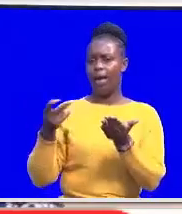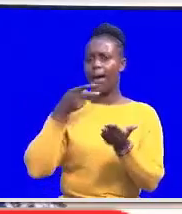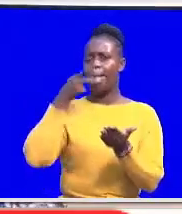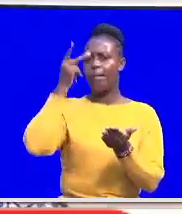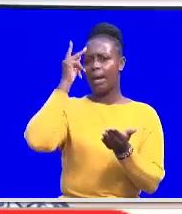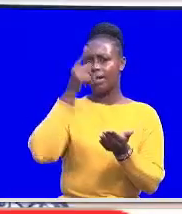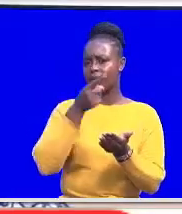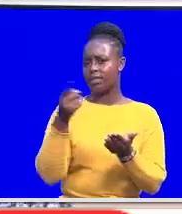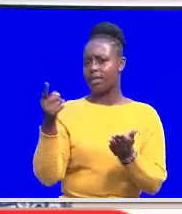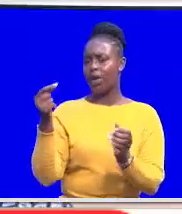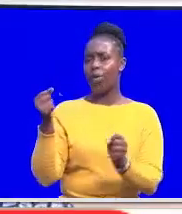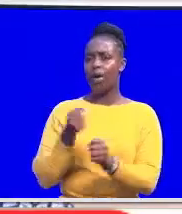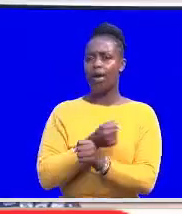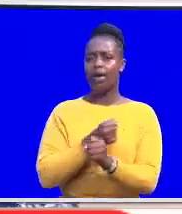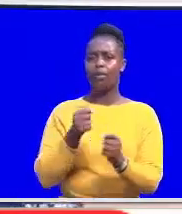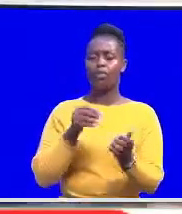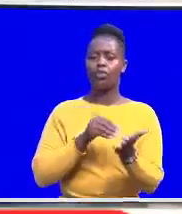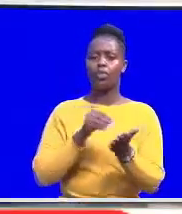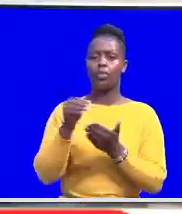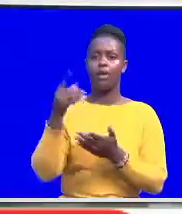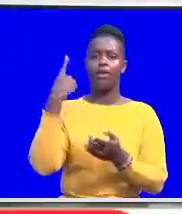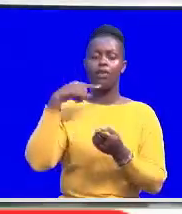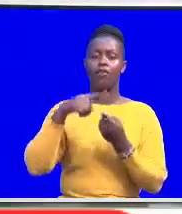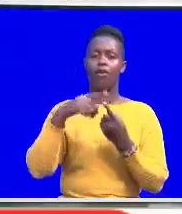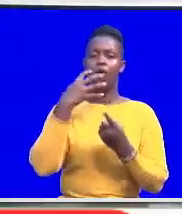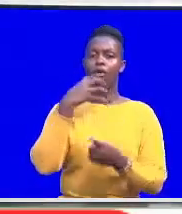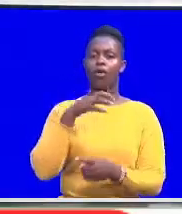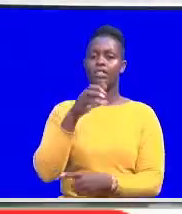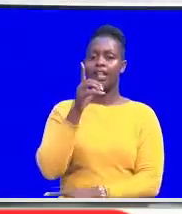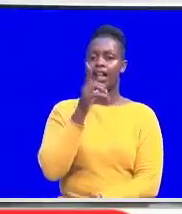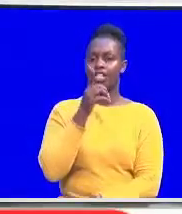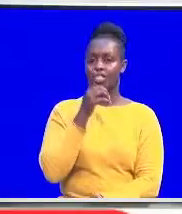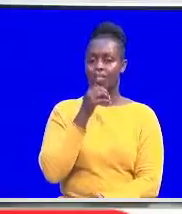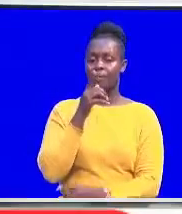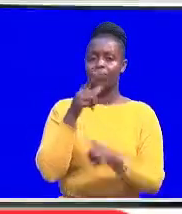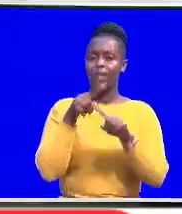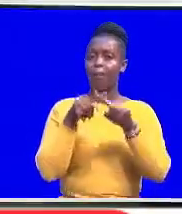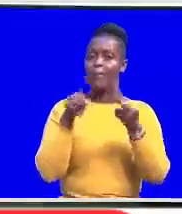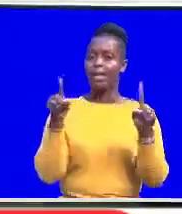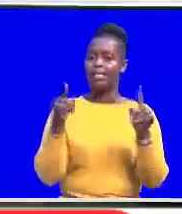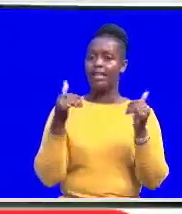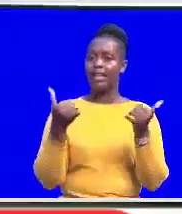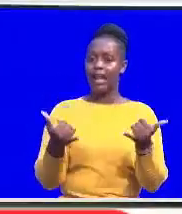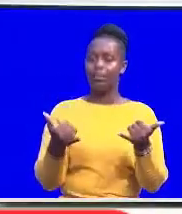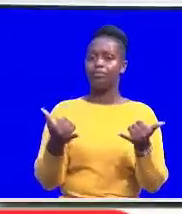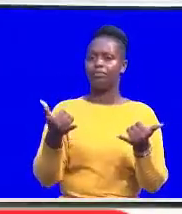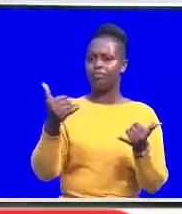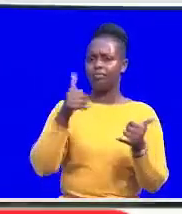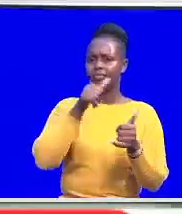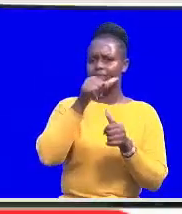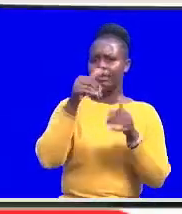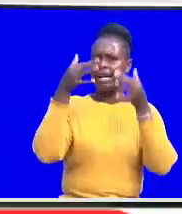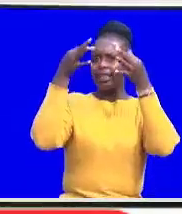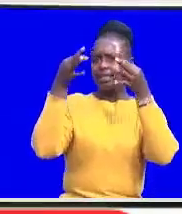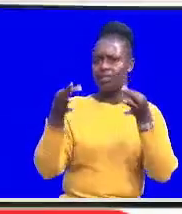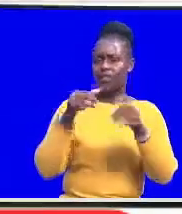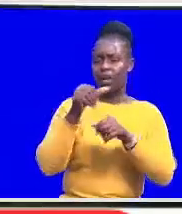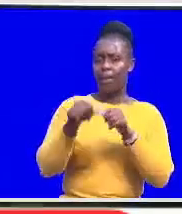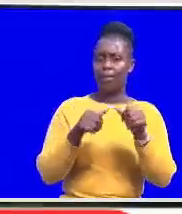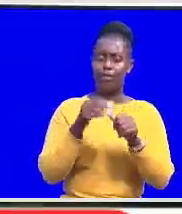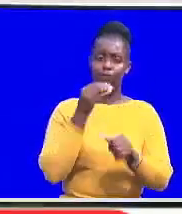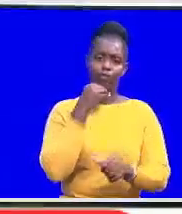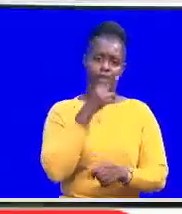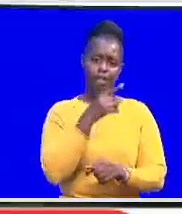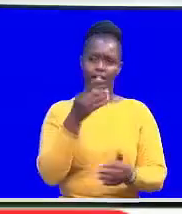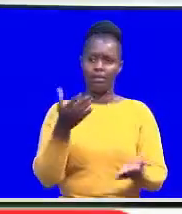were not able to pay for hot lunch. However, the fate of the Dishi Na County program hangs in the balance, as the